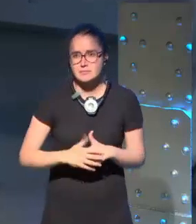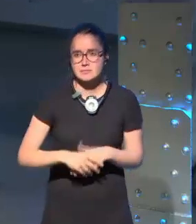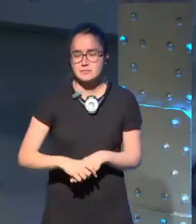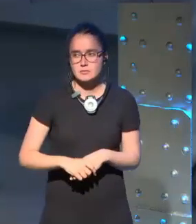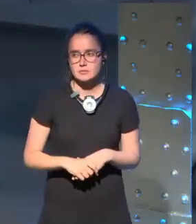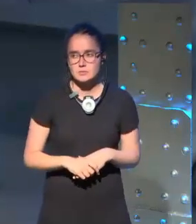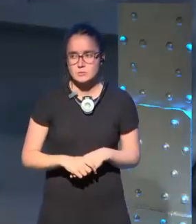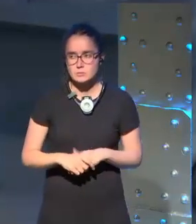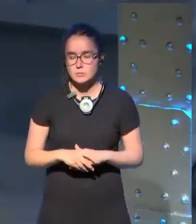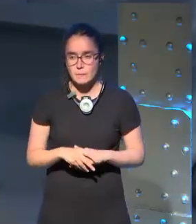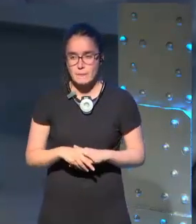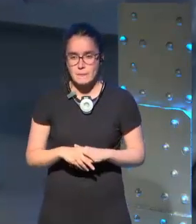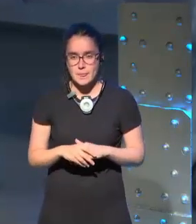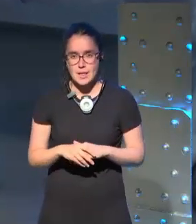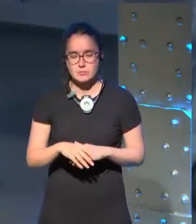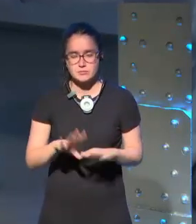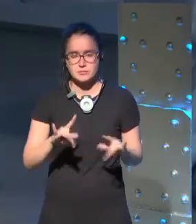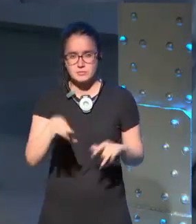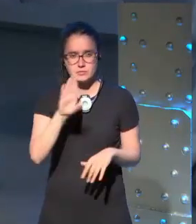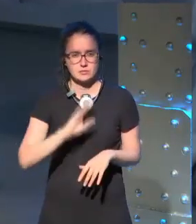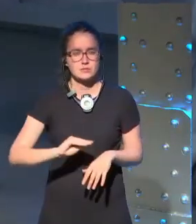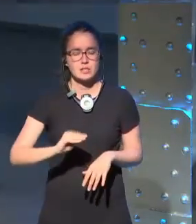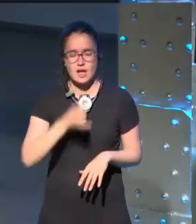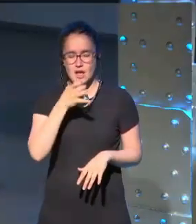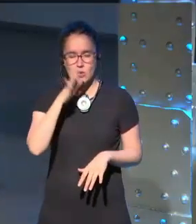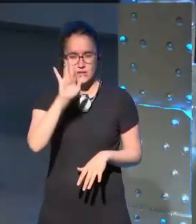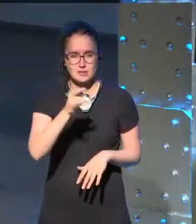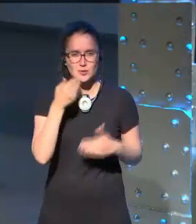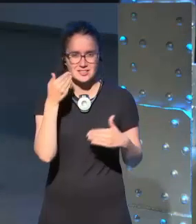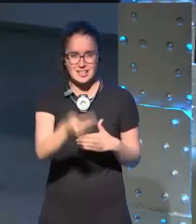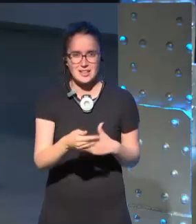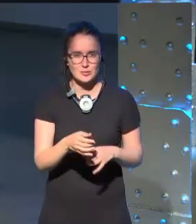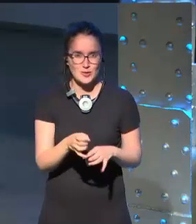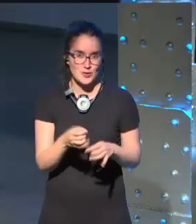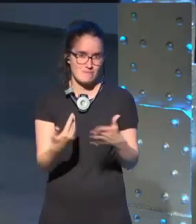a theater. I don't know if you understand myself. Yeah. I do now. Thank you.